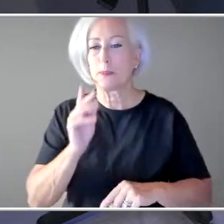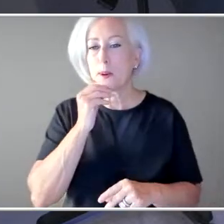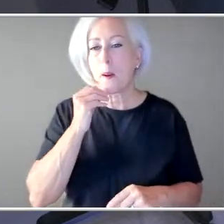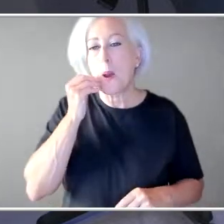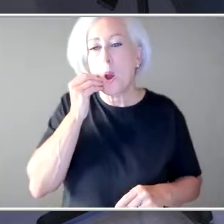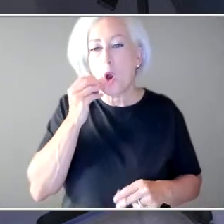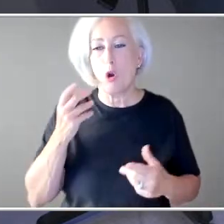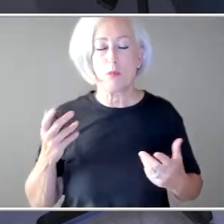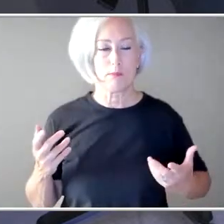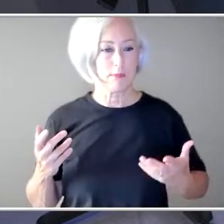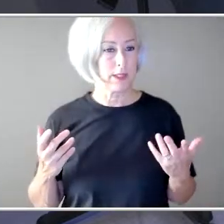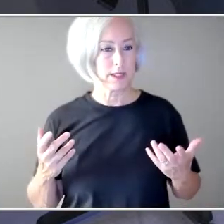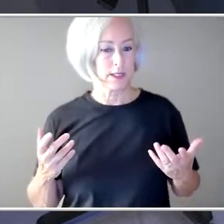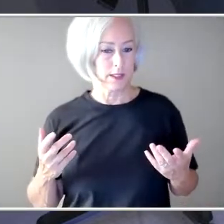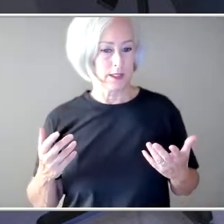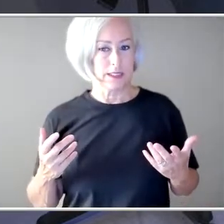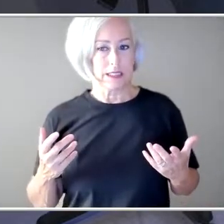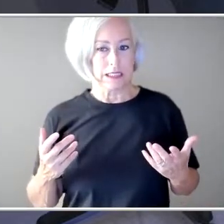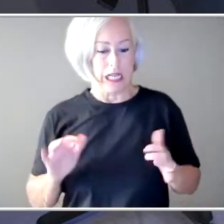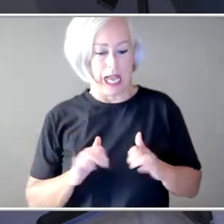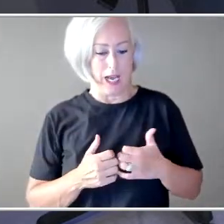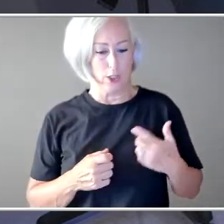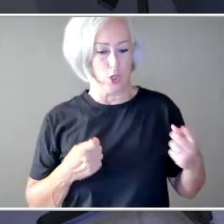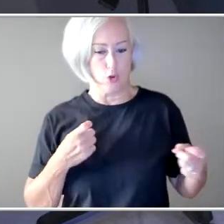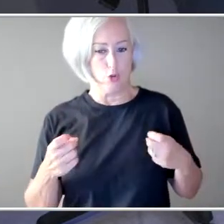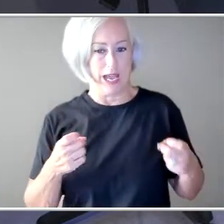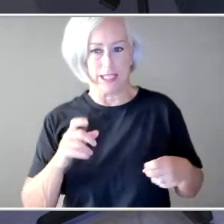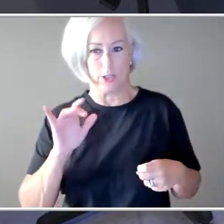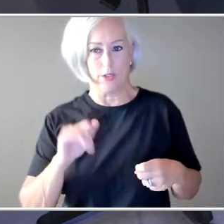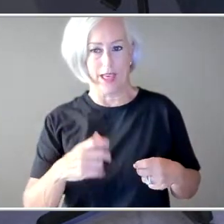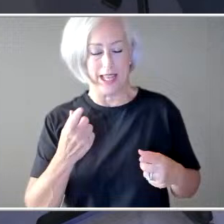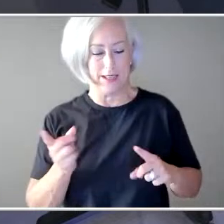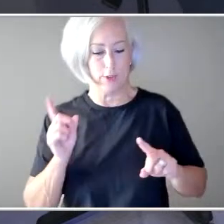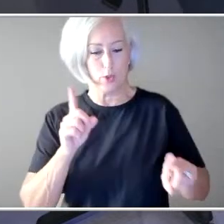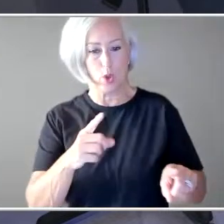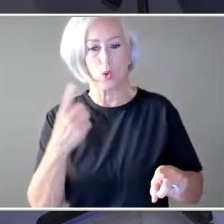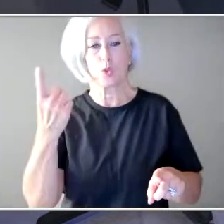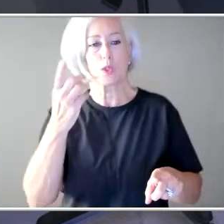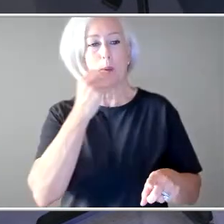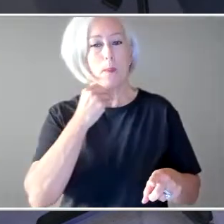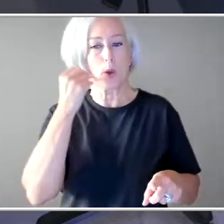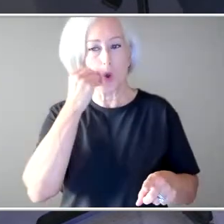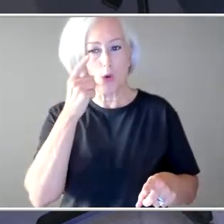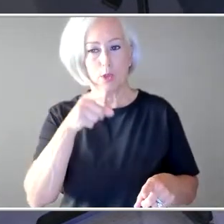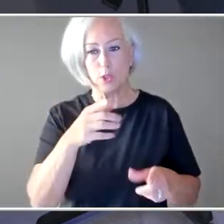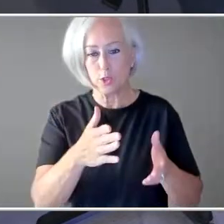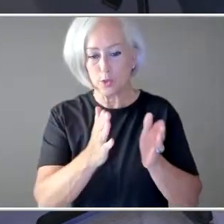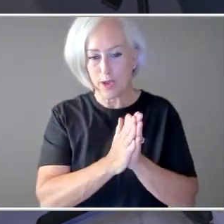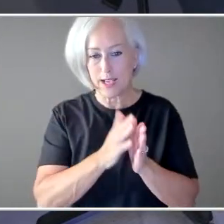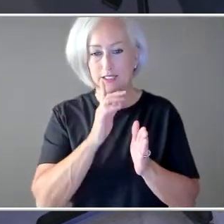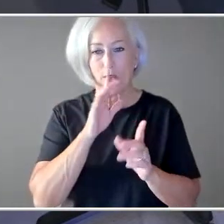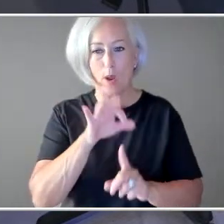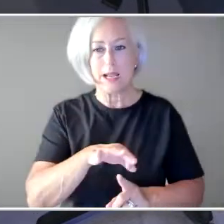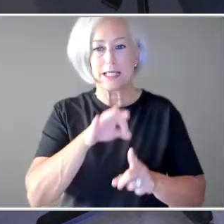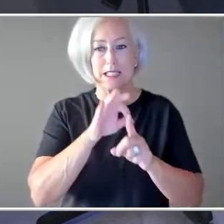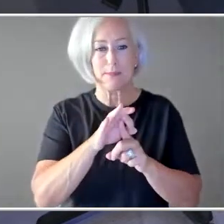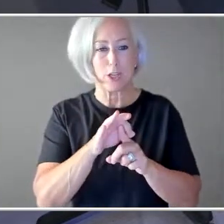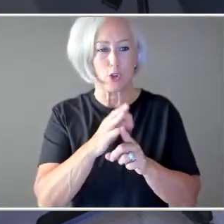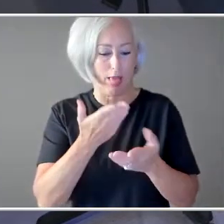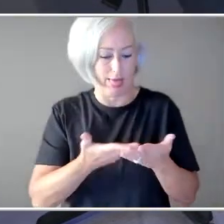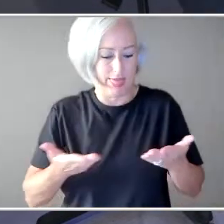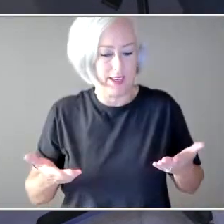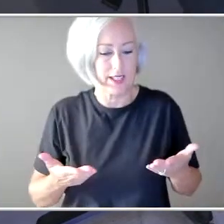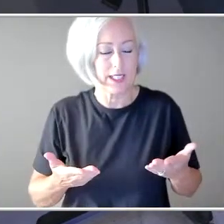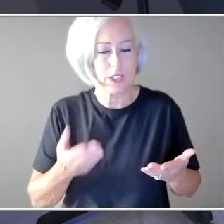guest about how do you handle that when you go maybe to someone's home or you're a guest or you have to ask for special accommodations. What advice might you have for someone